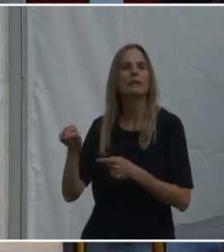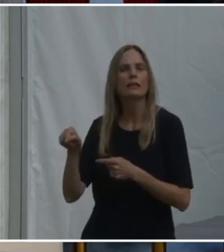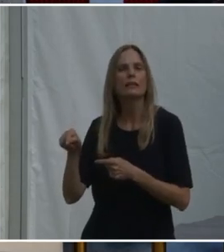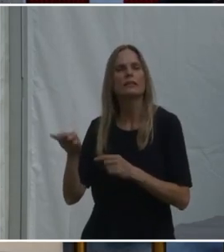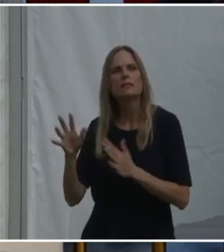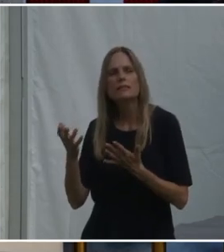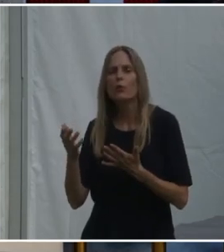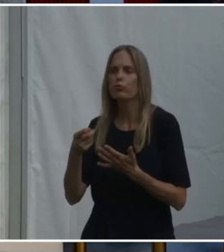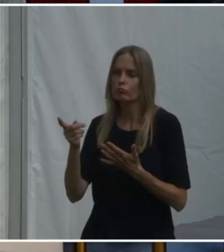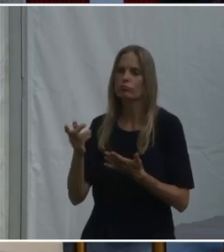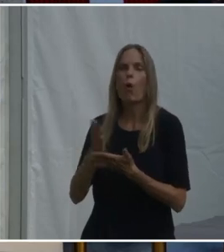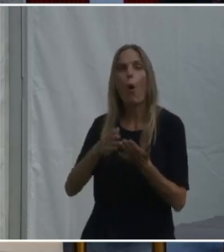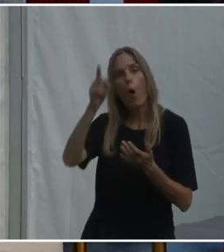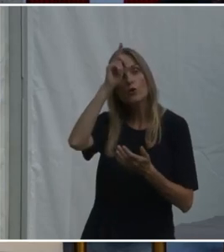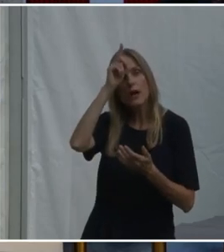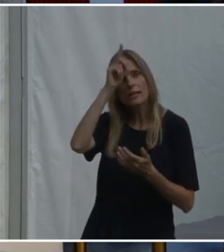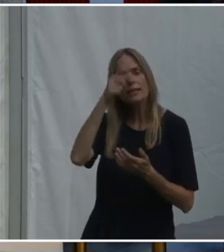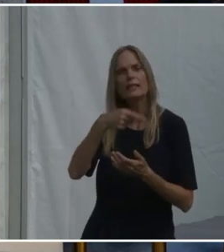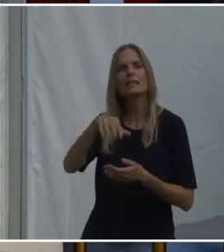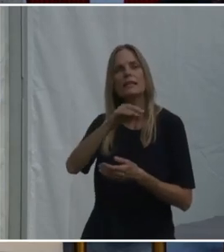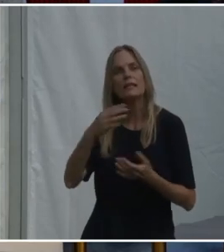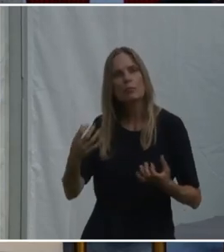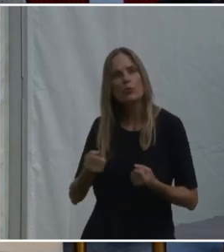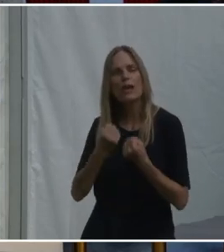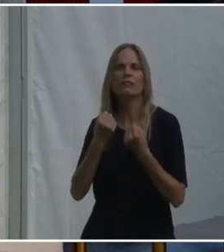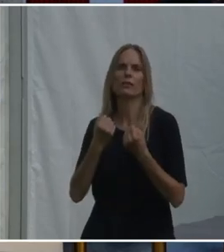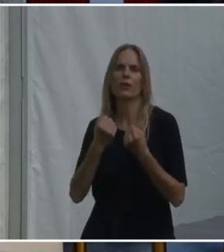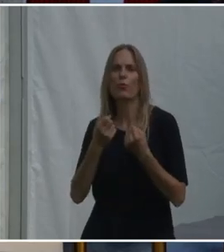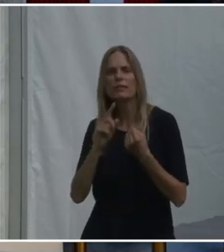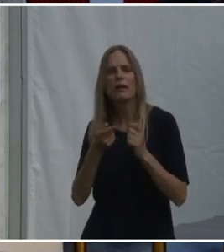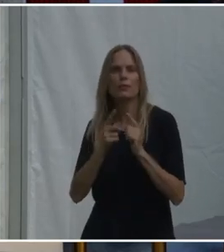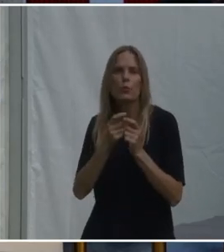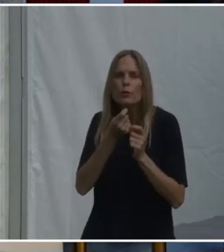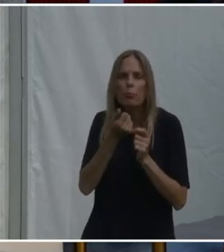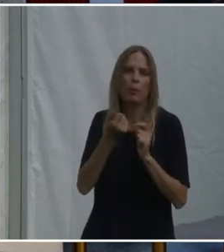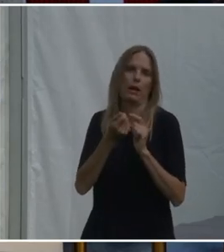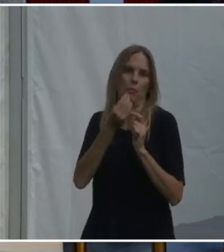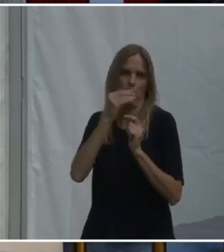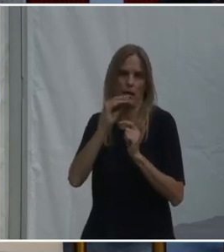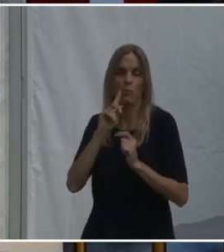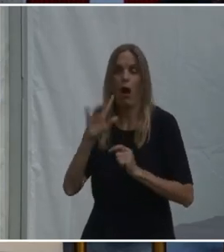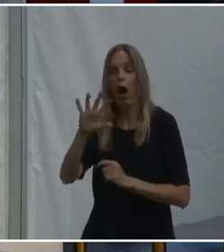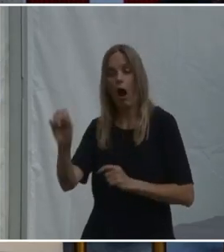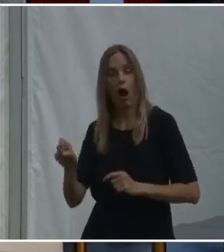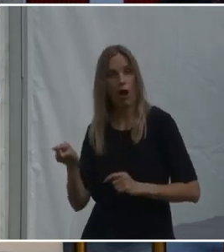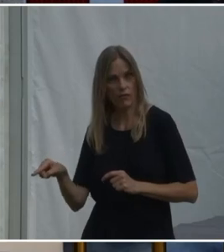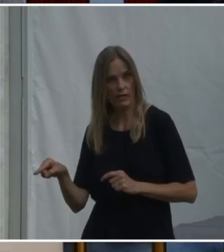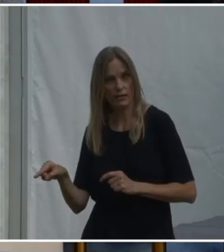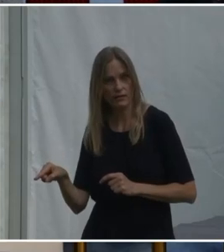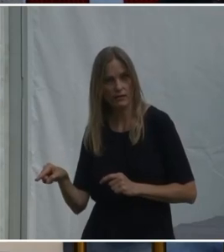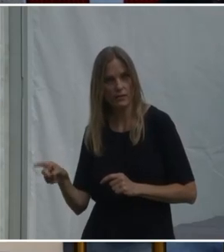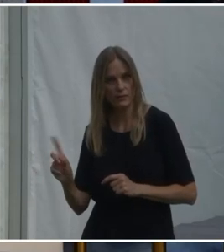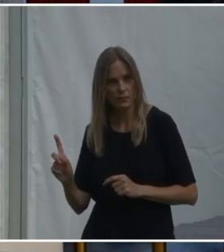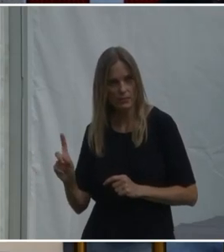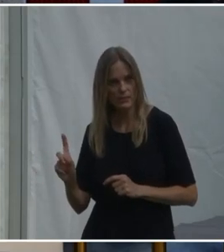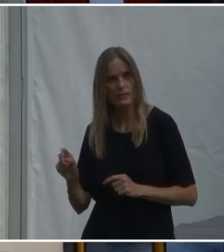fine-tuning. Countries are kind of trying to make their system a bit better. In the case of many African countries, it's really